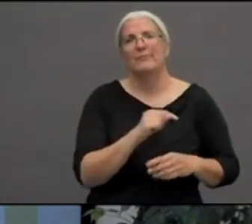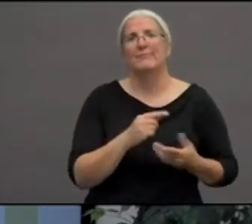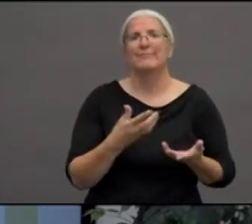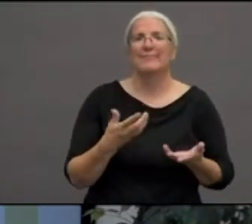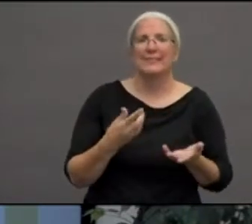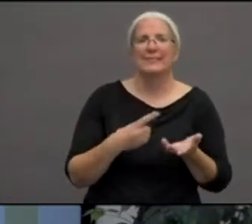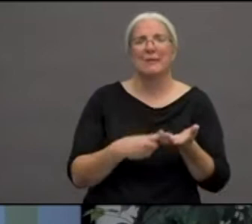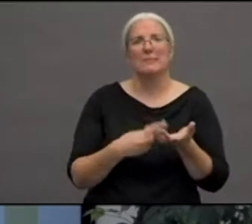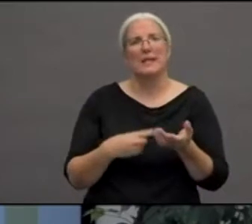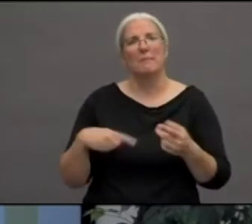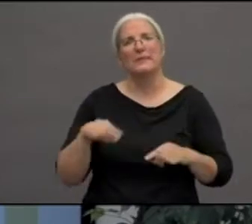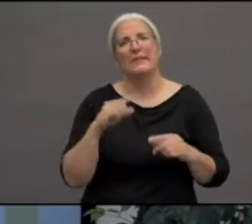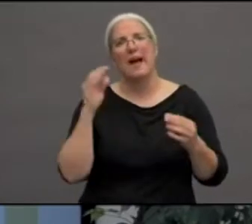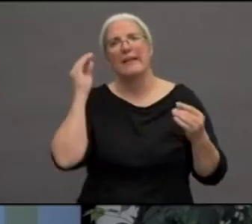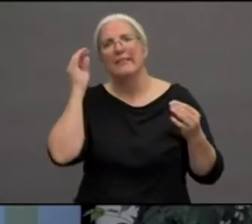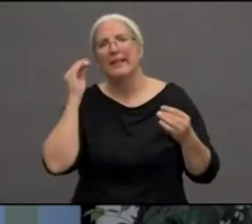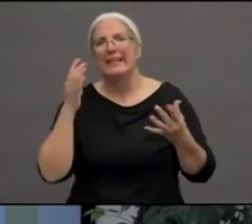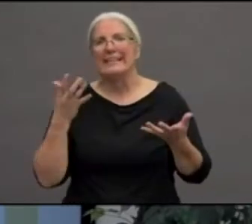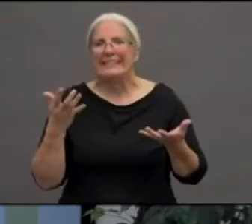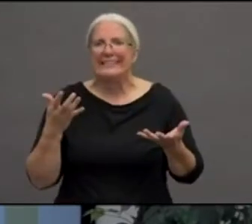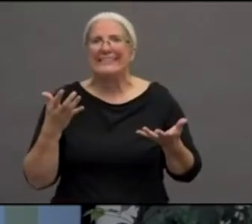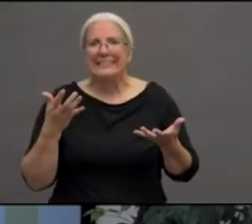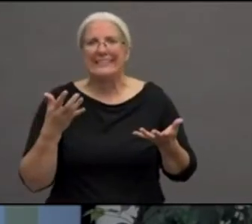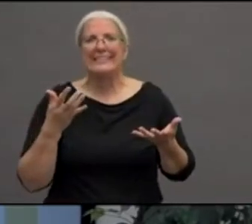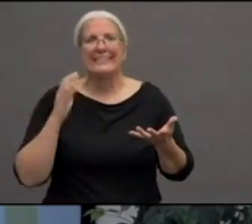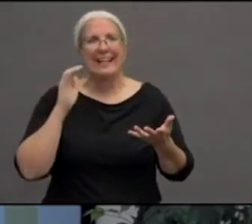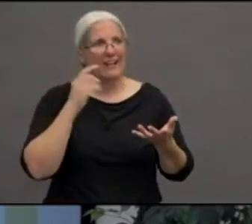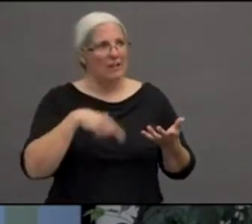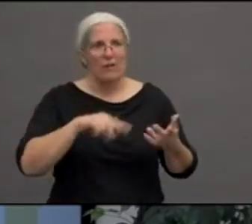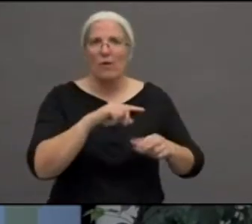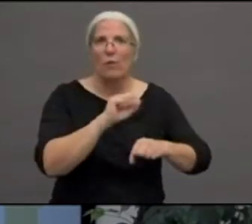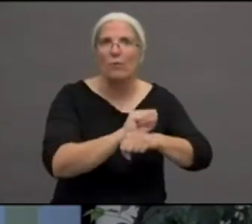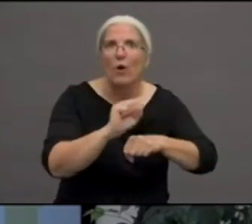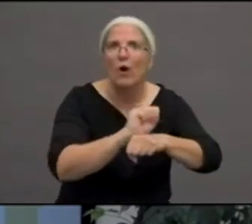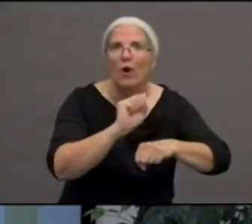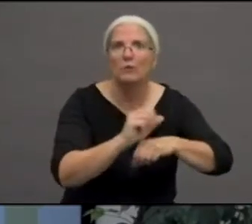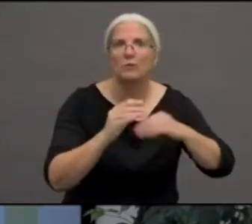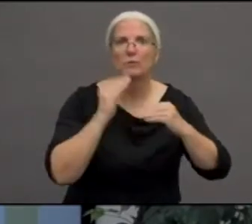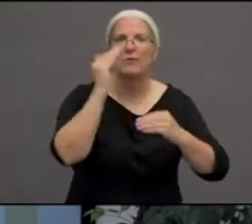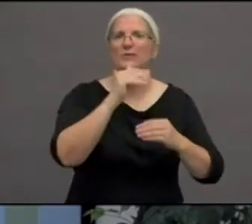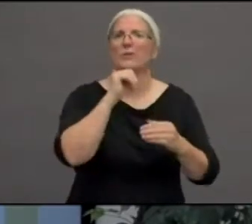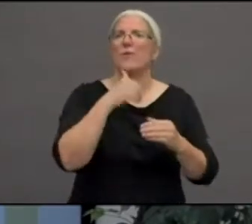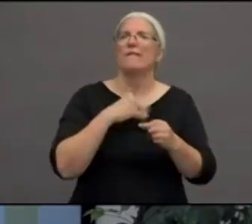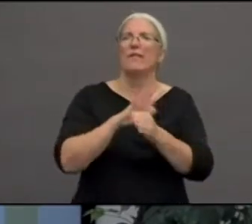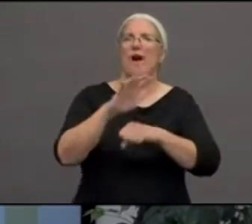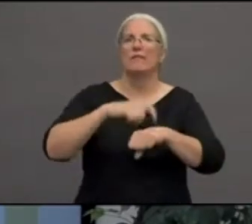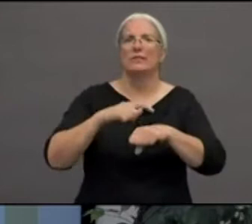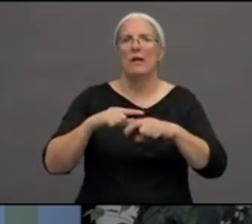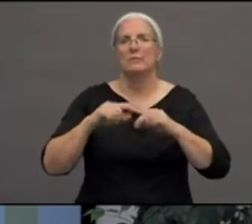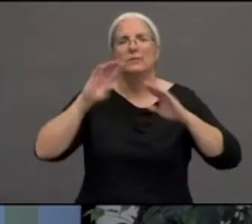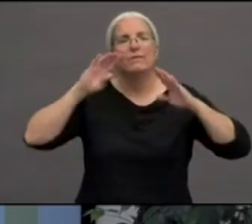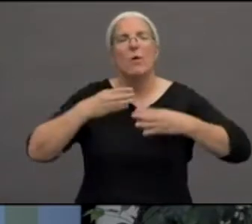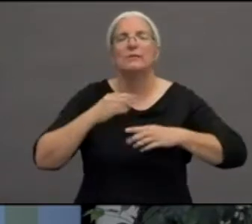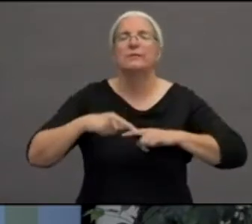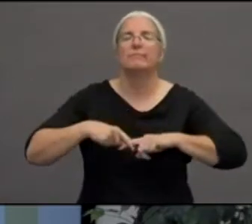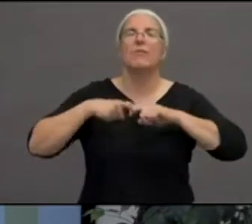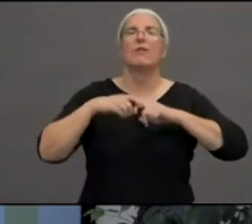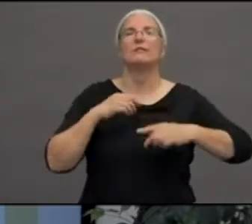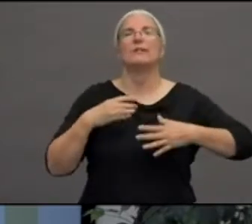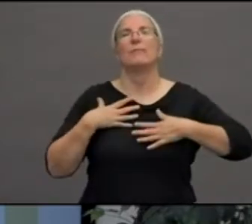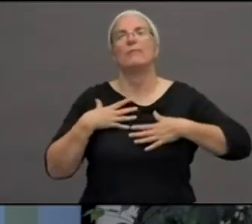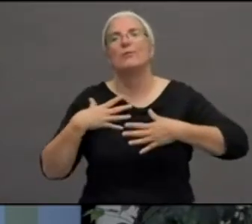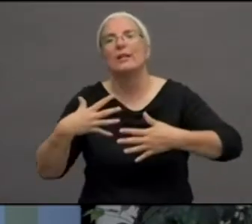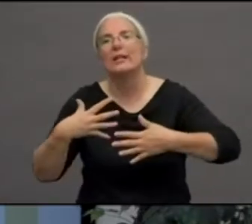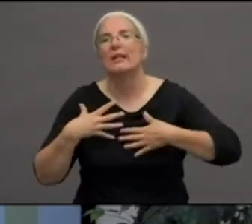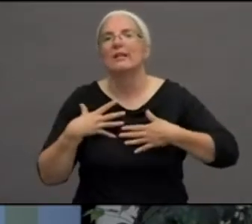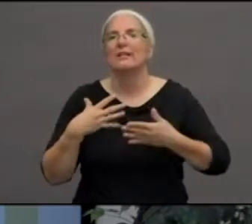they're working, so they don't really have time for themselves. So make sure to take that breather. Thank you. And also, some of my peers